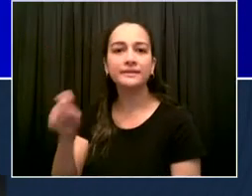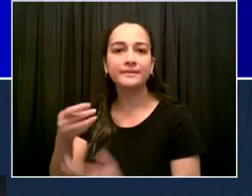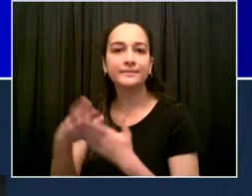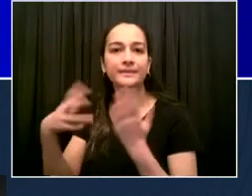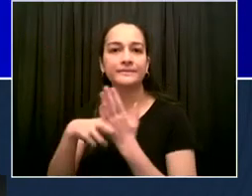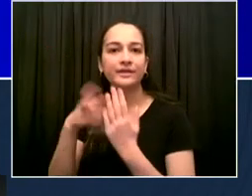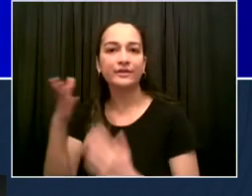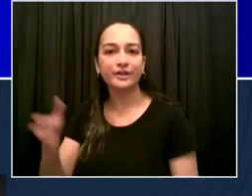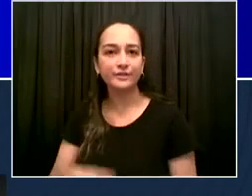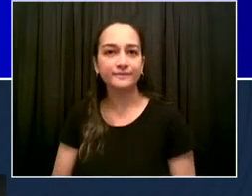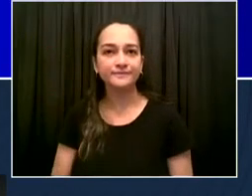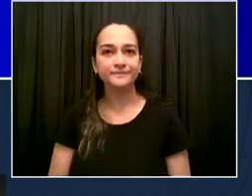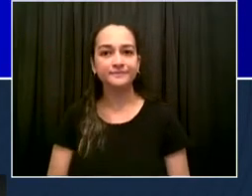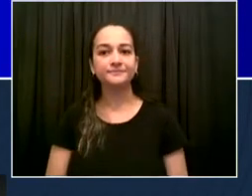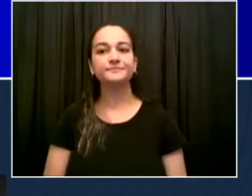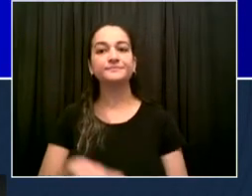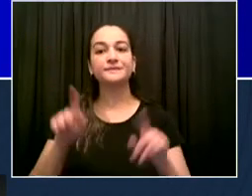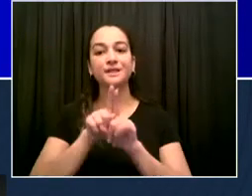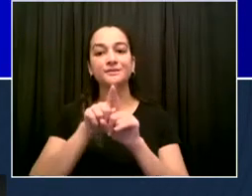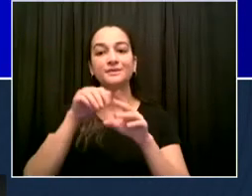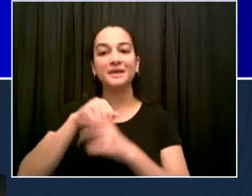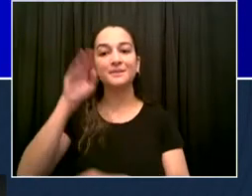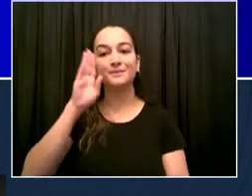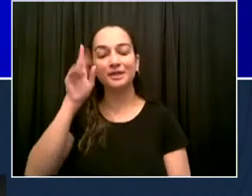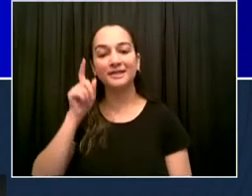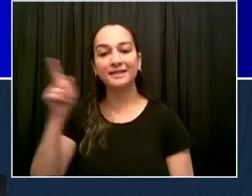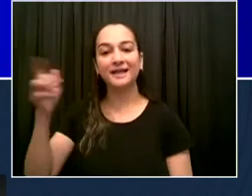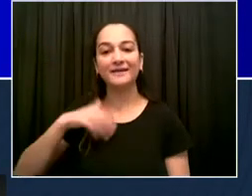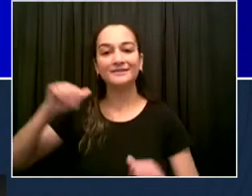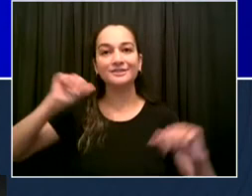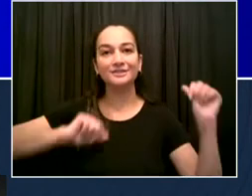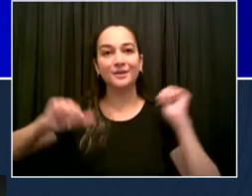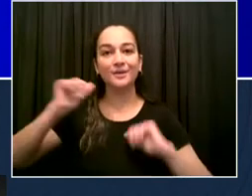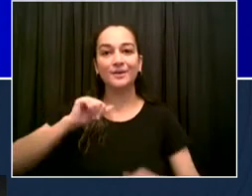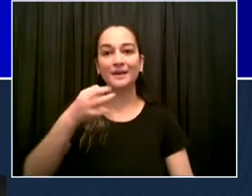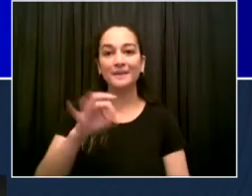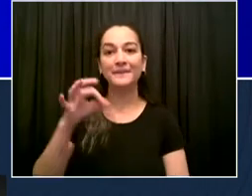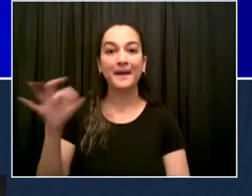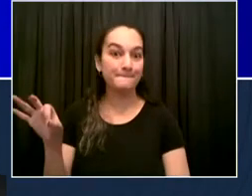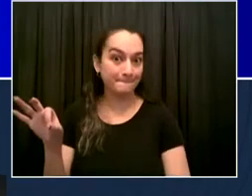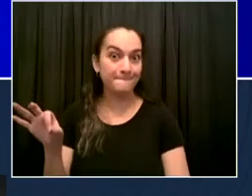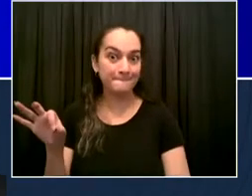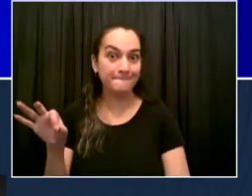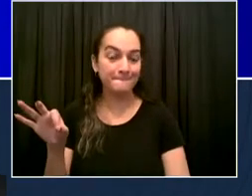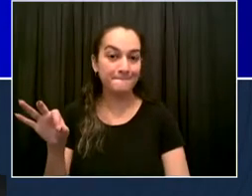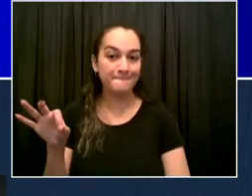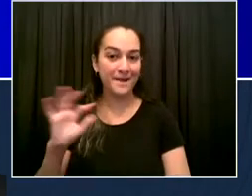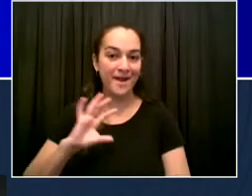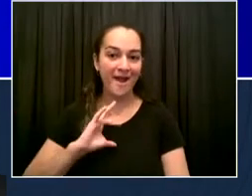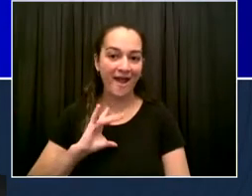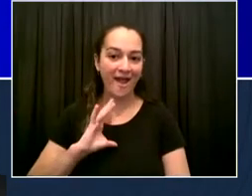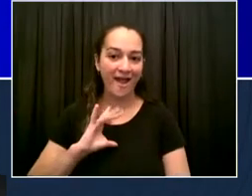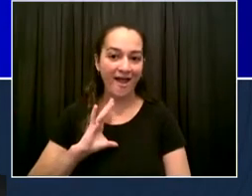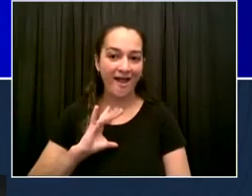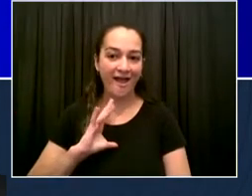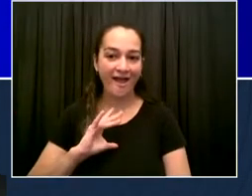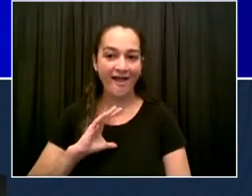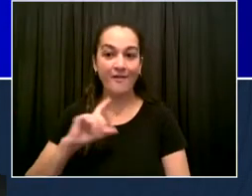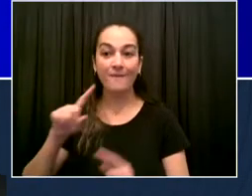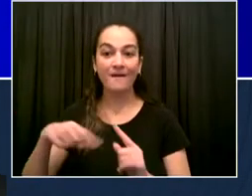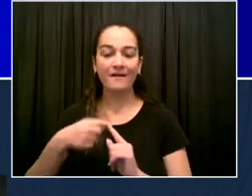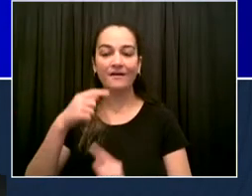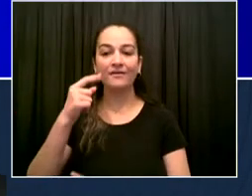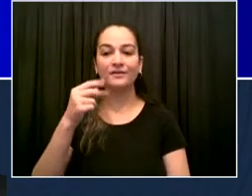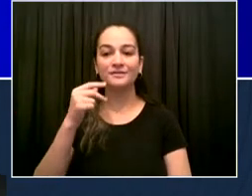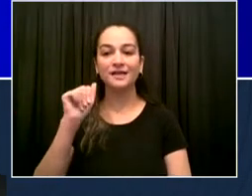old school and new school. A reminder that hip hop, its entire history, it's about New York City, it's from New York City, it's